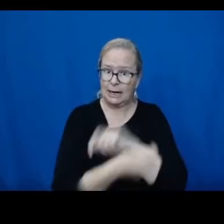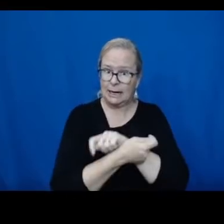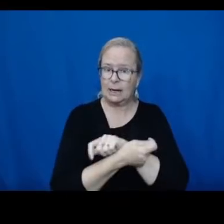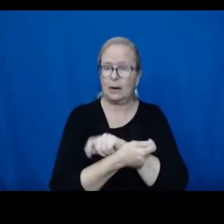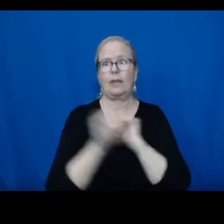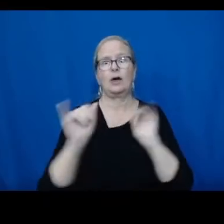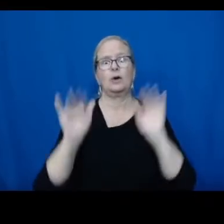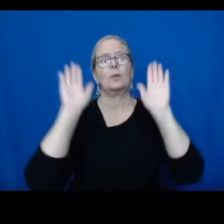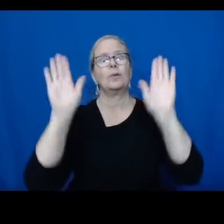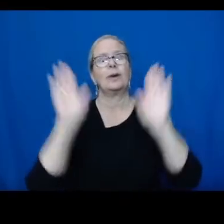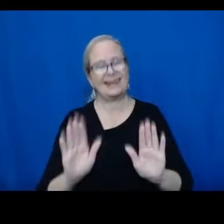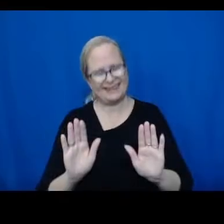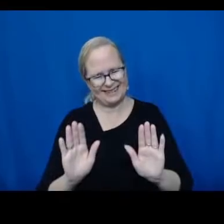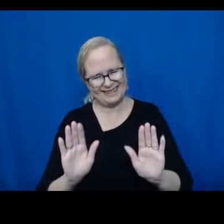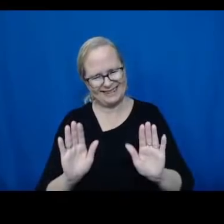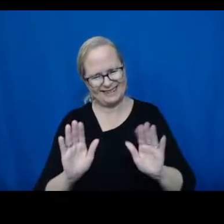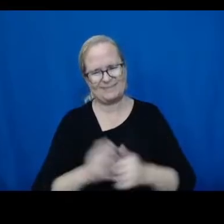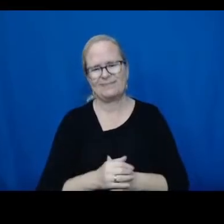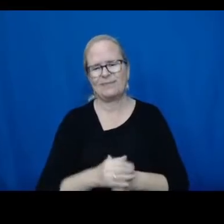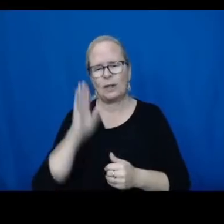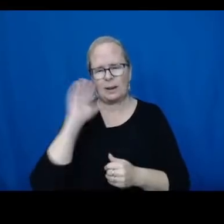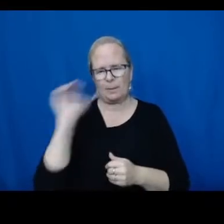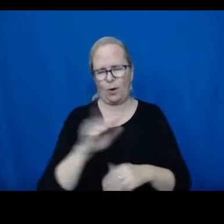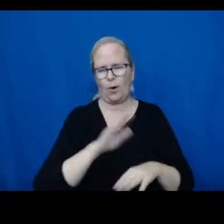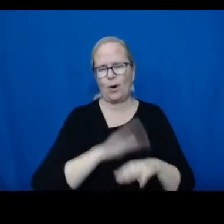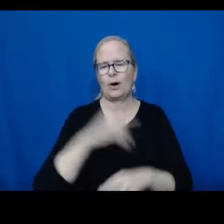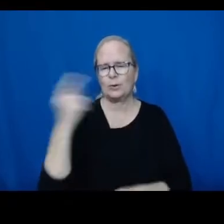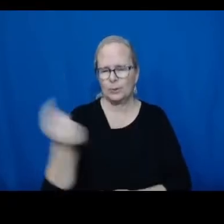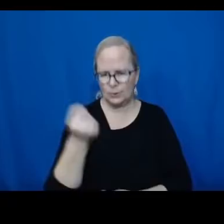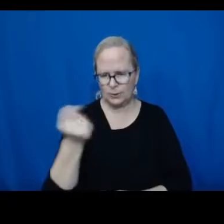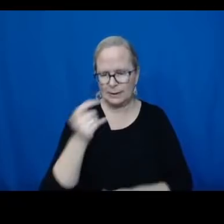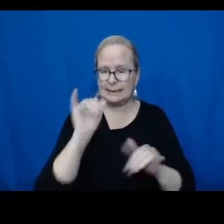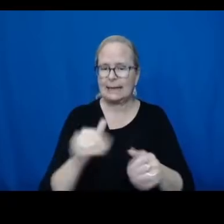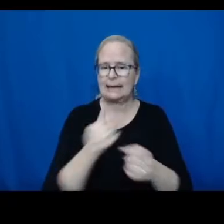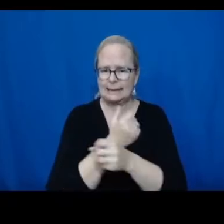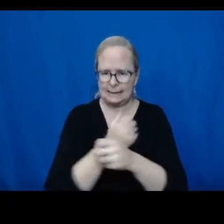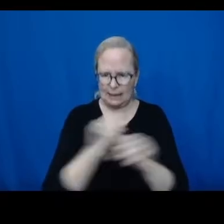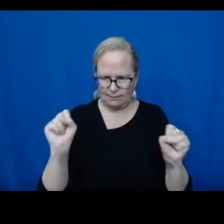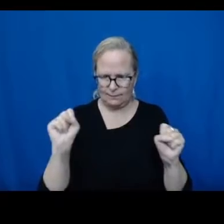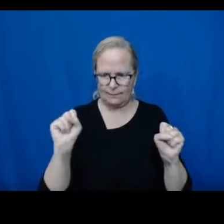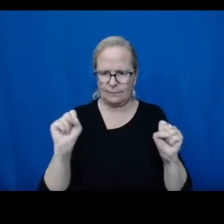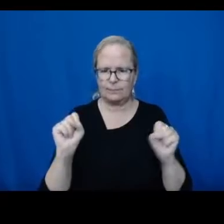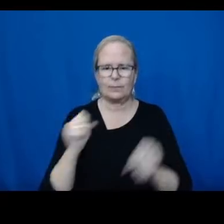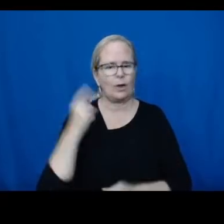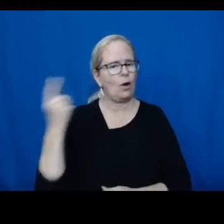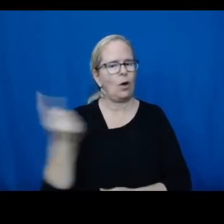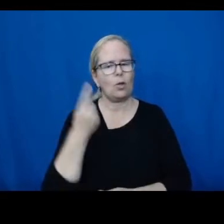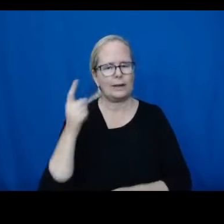remember, COVID-19 is airborne. Wear the best mask you have access to,